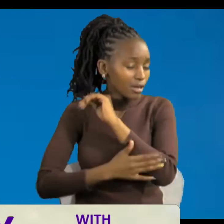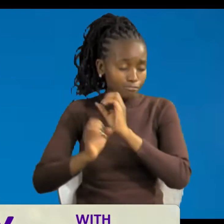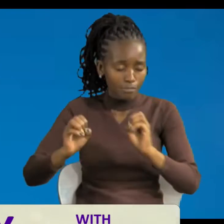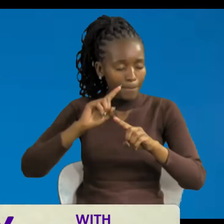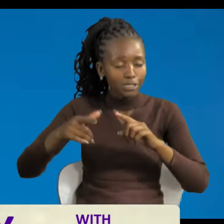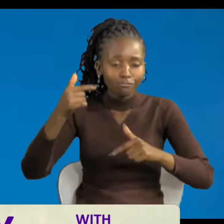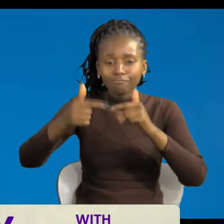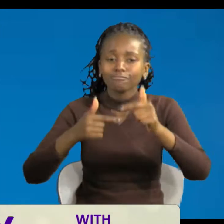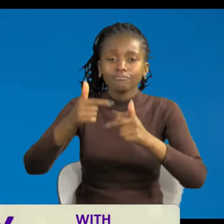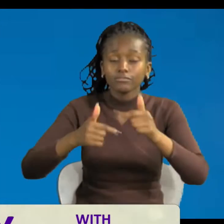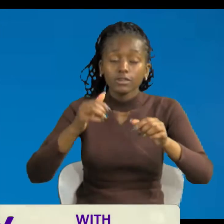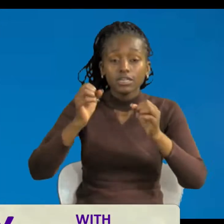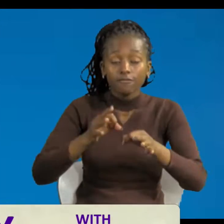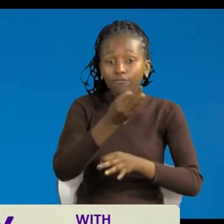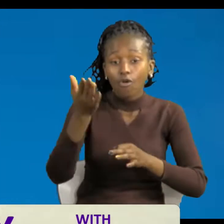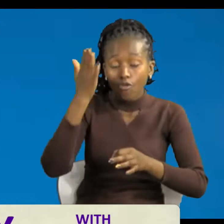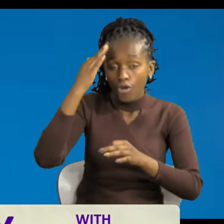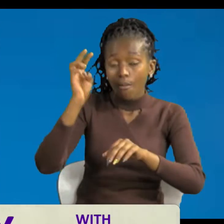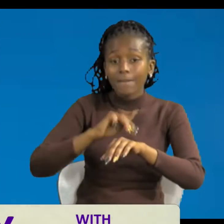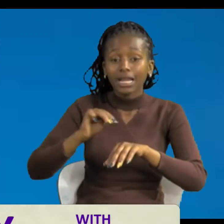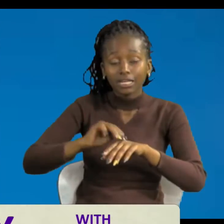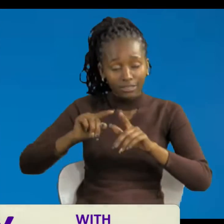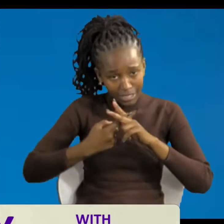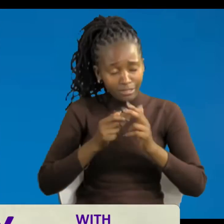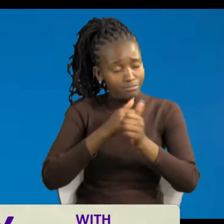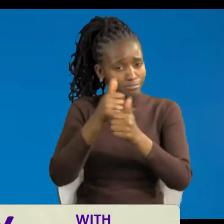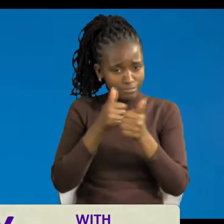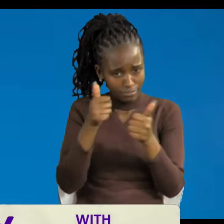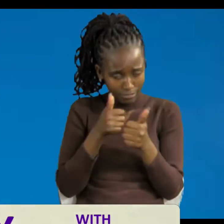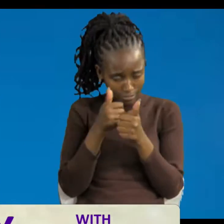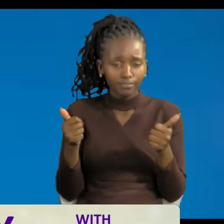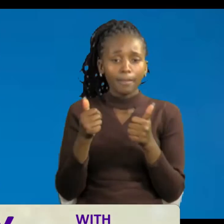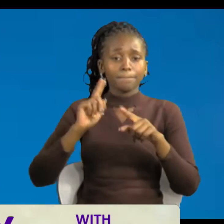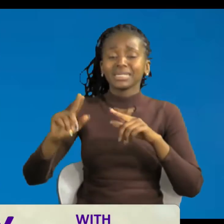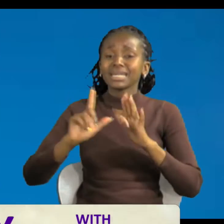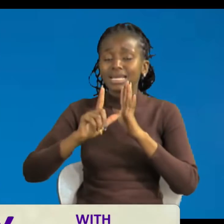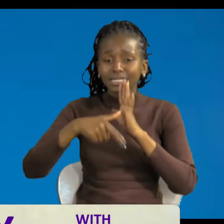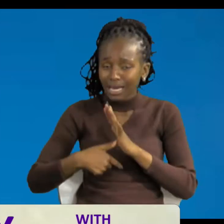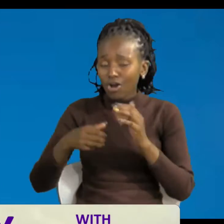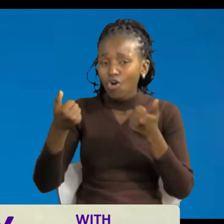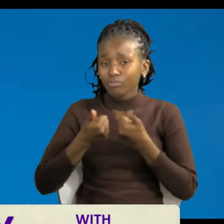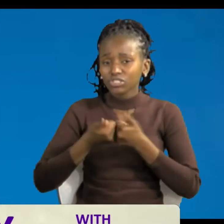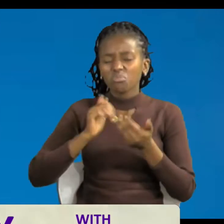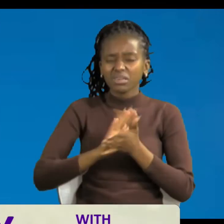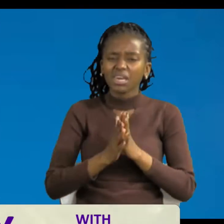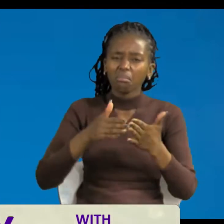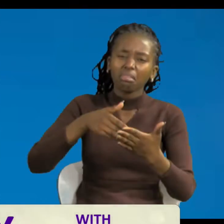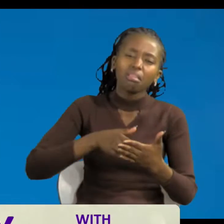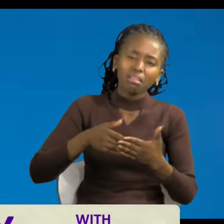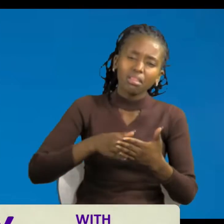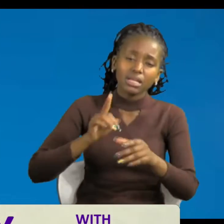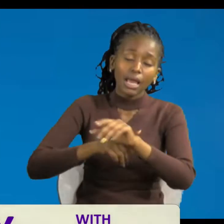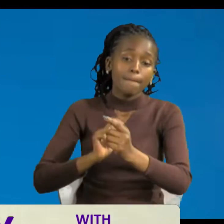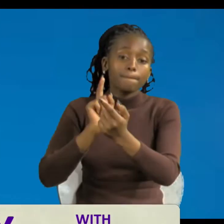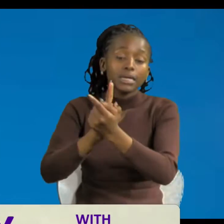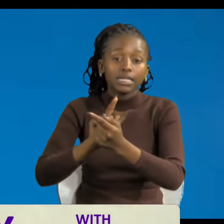When you look at a team like Mali, they started off really well as well, but then again, their game against